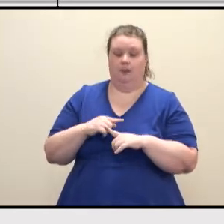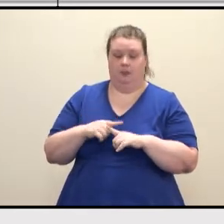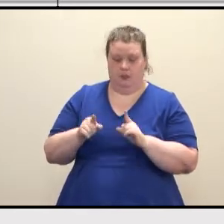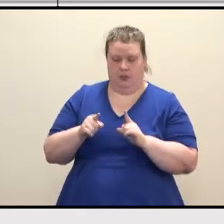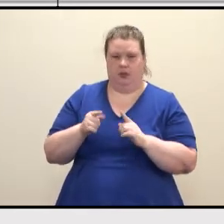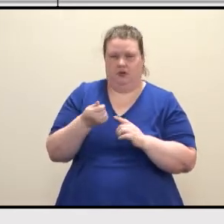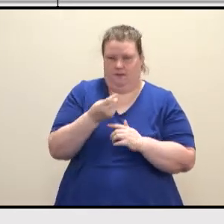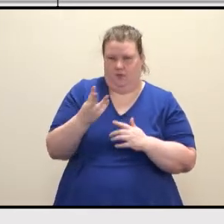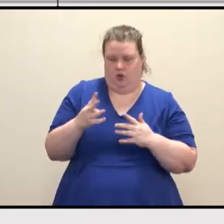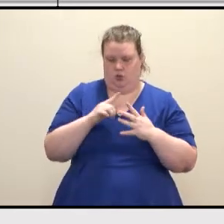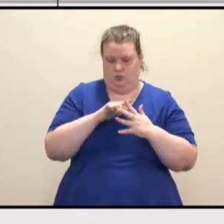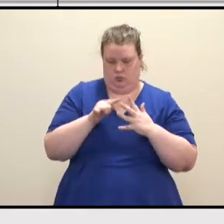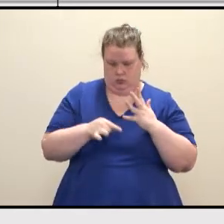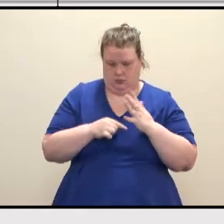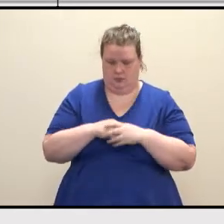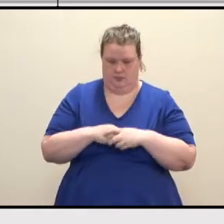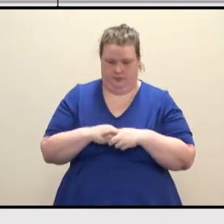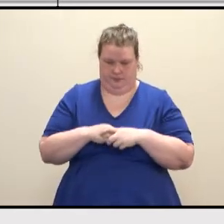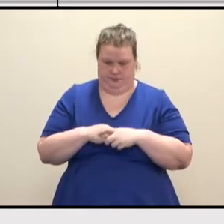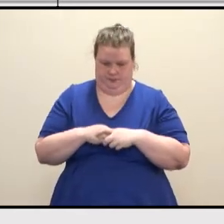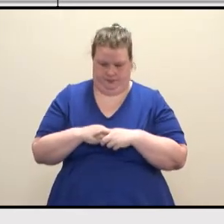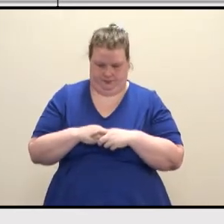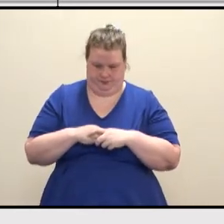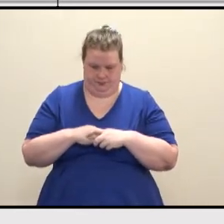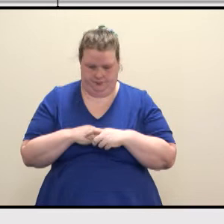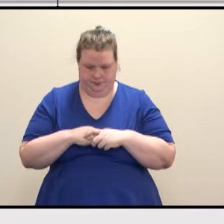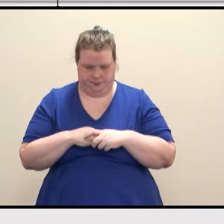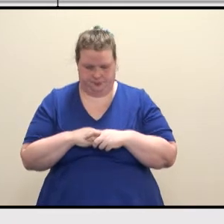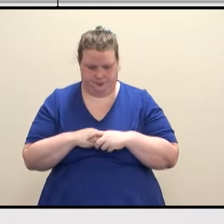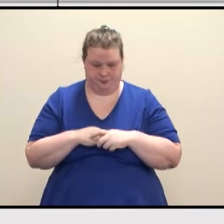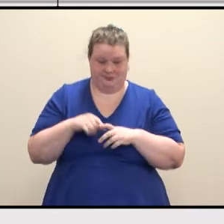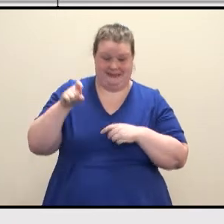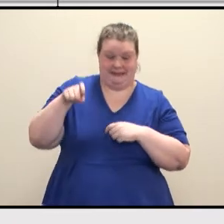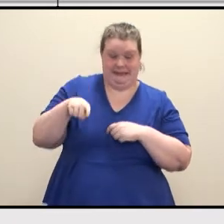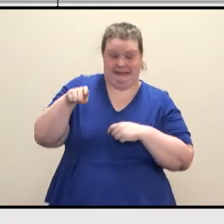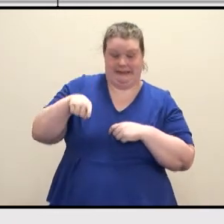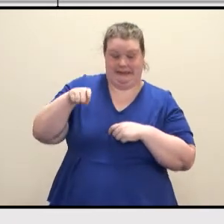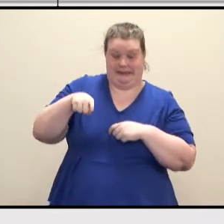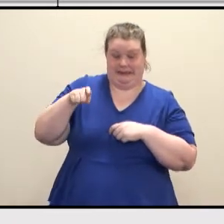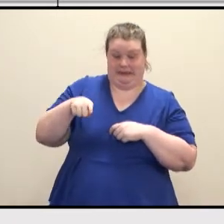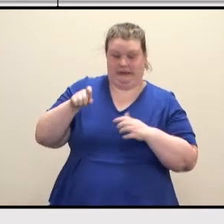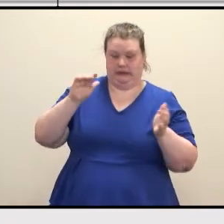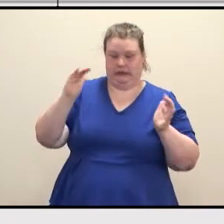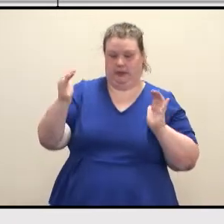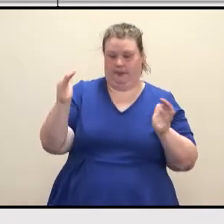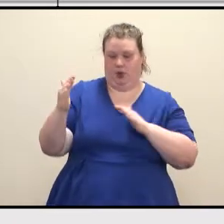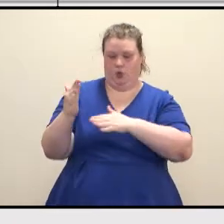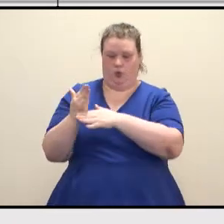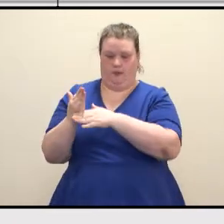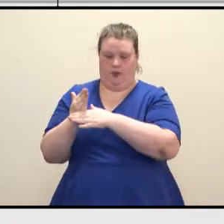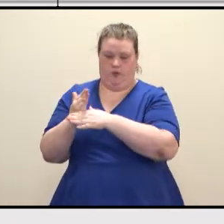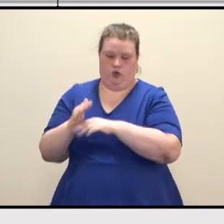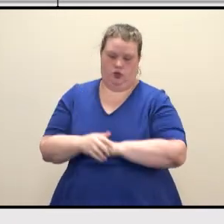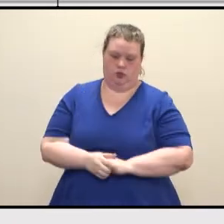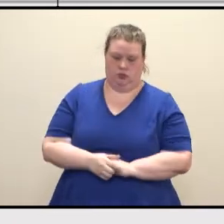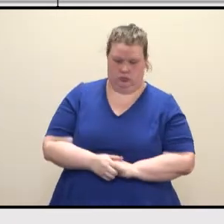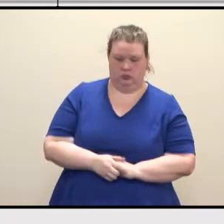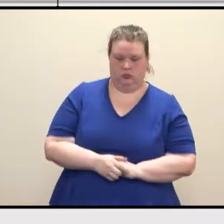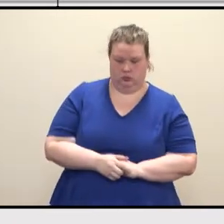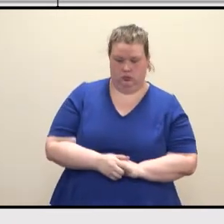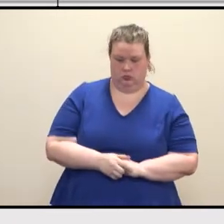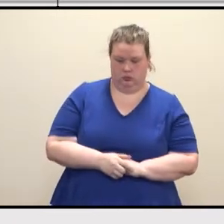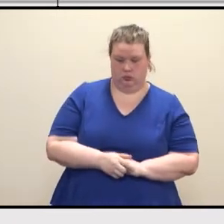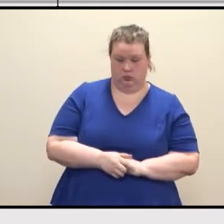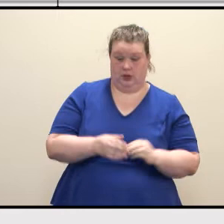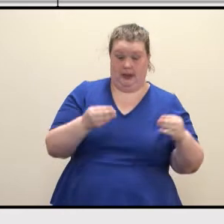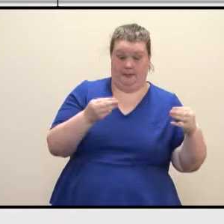see here to the stipends that you provide in those critical needs areas and where they compare to the median. And so obviously the